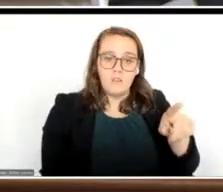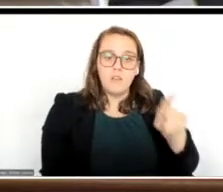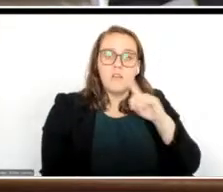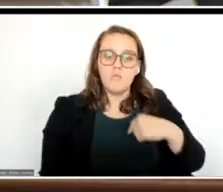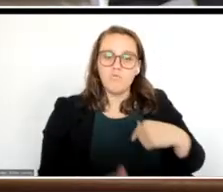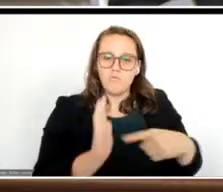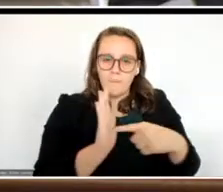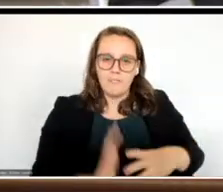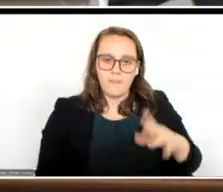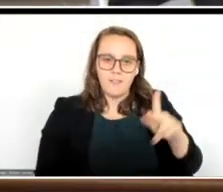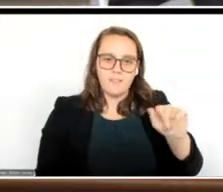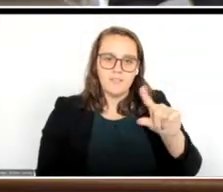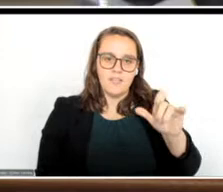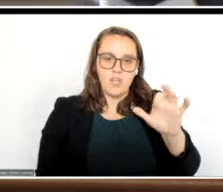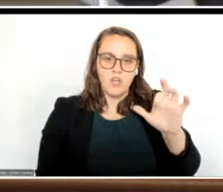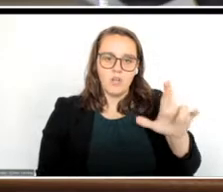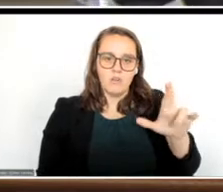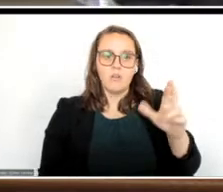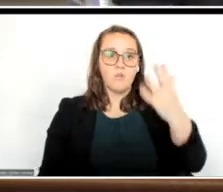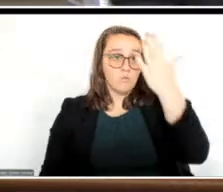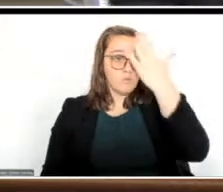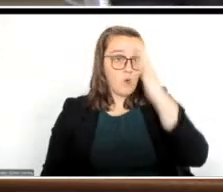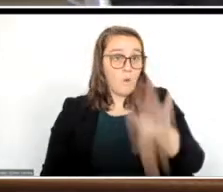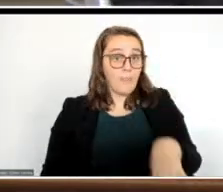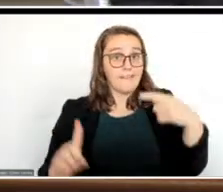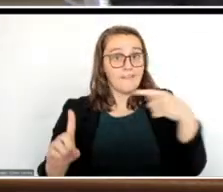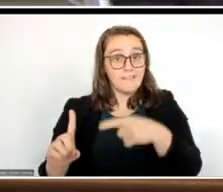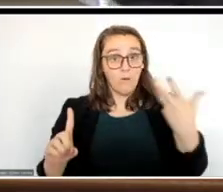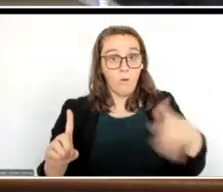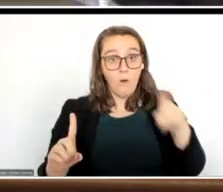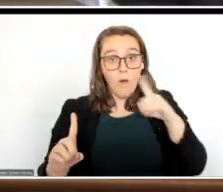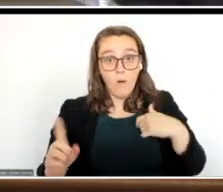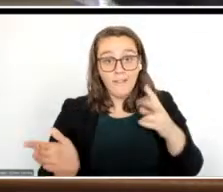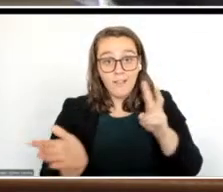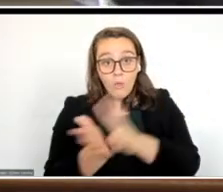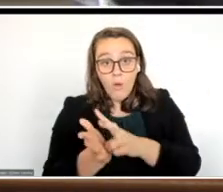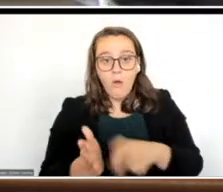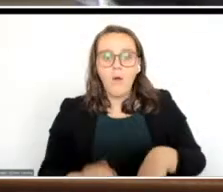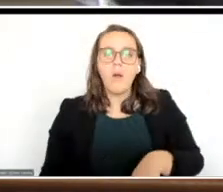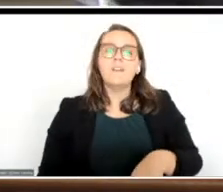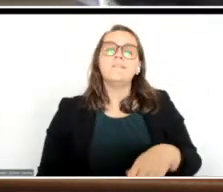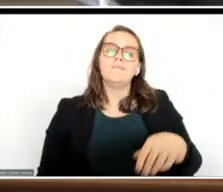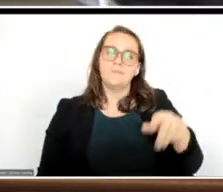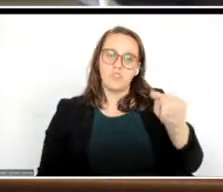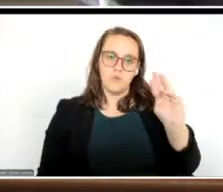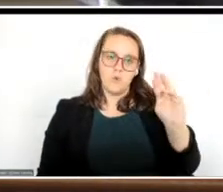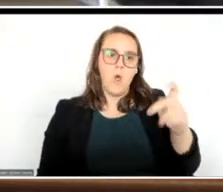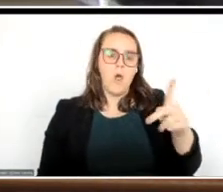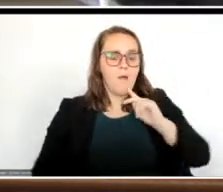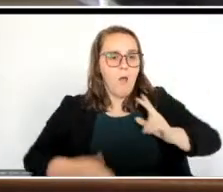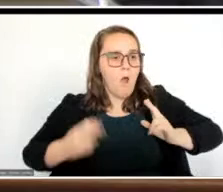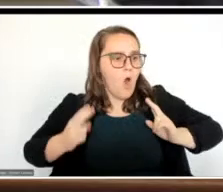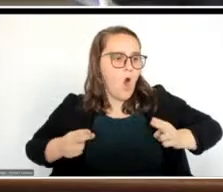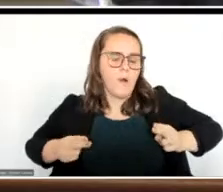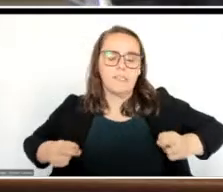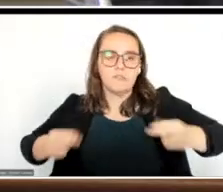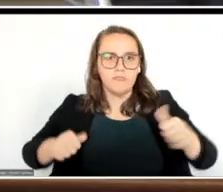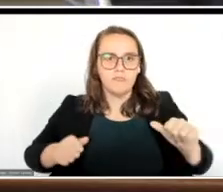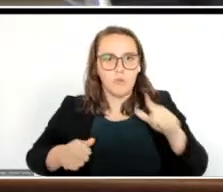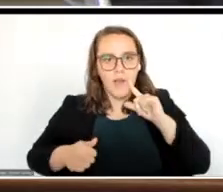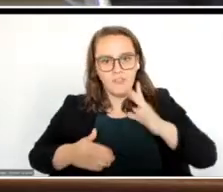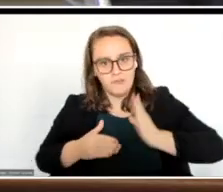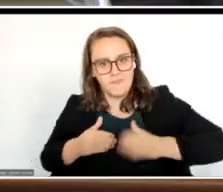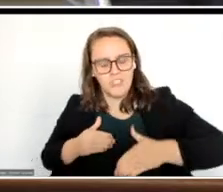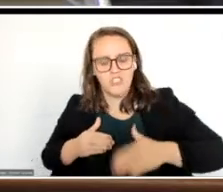only weeks left in office, President Trump rushed to complete his unfinished business. One key example is